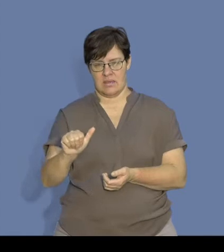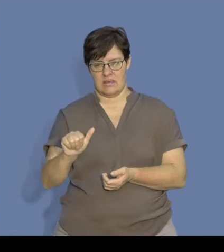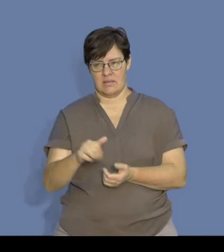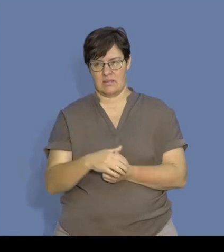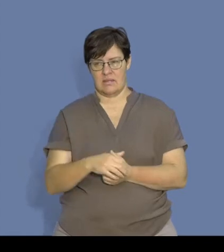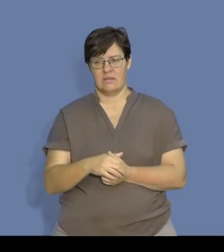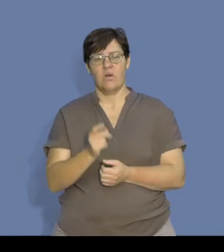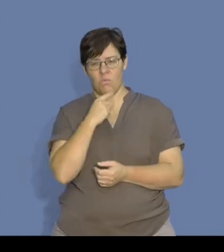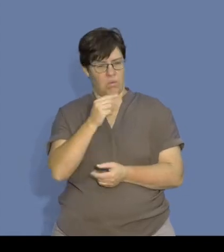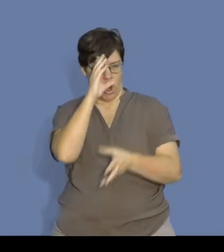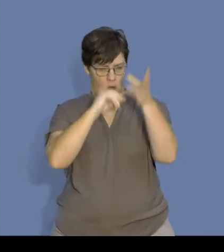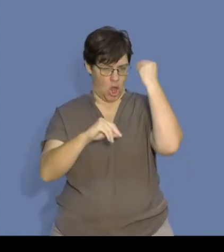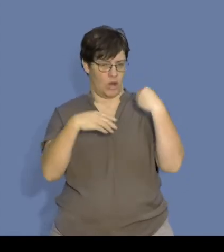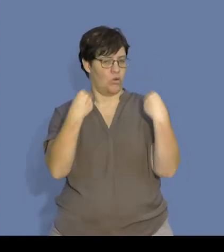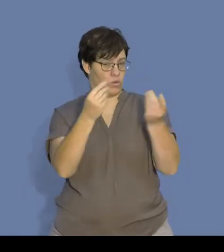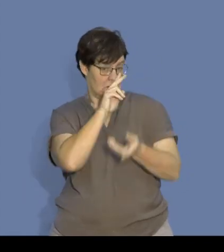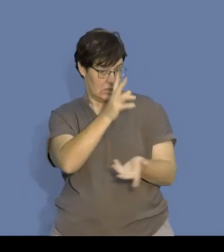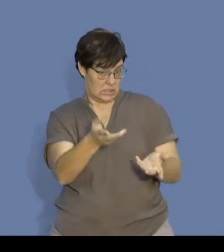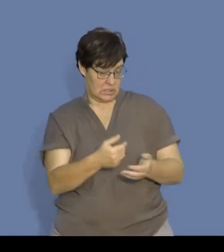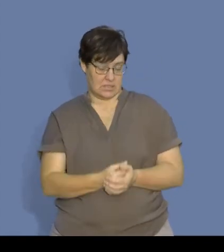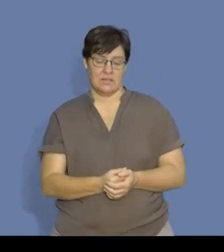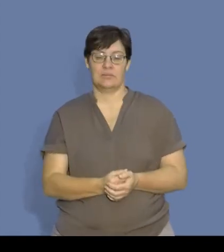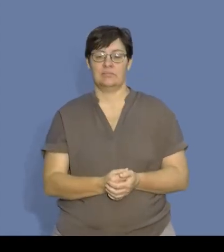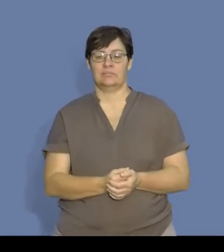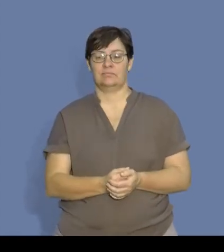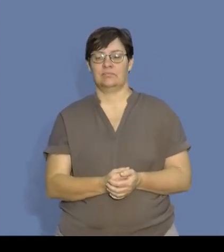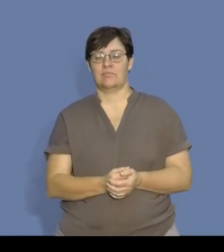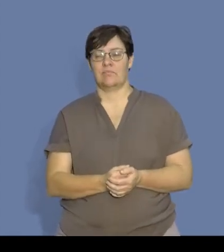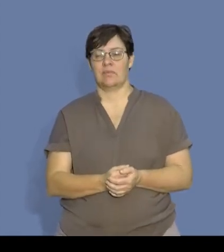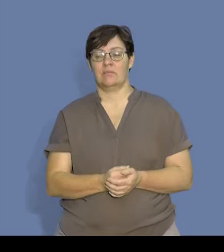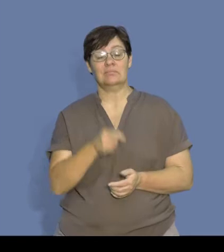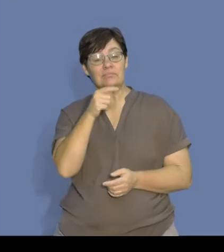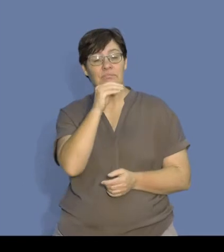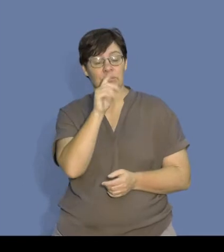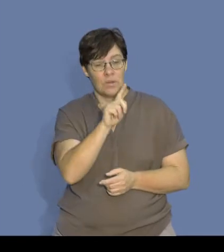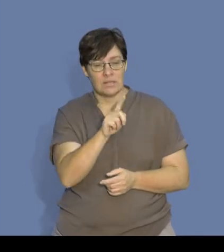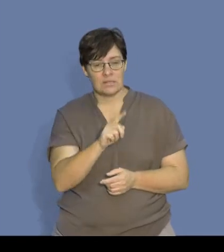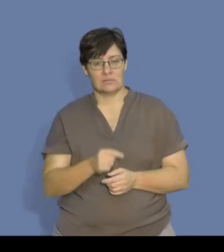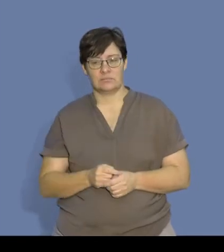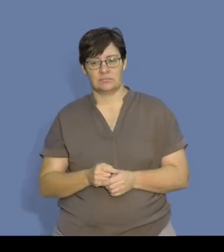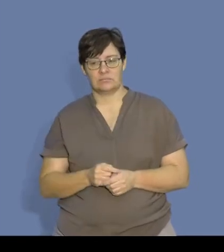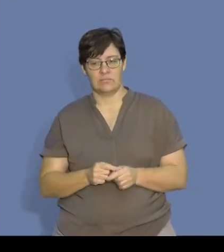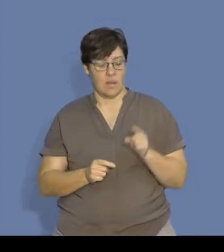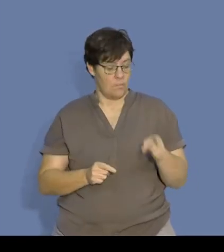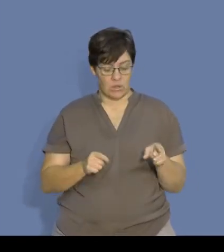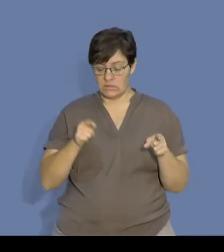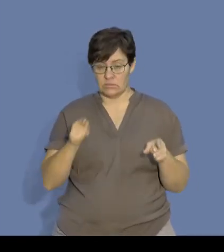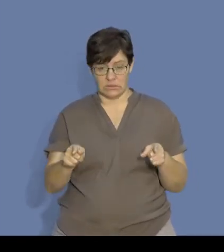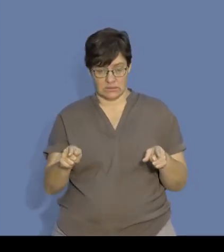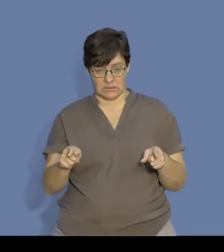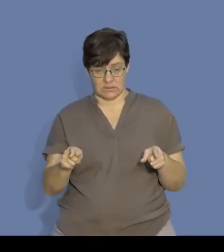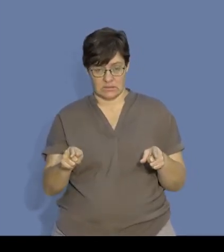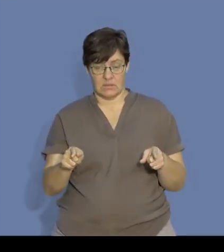learn Greek while we're doing science too. It's the distance between two consecutive points on a wave that are